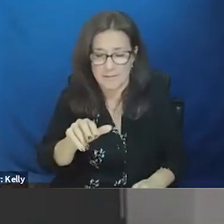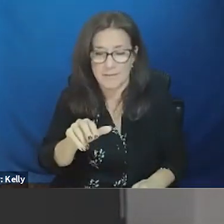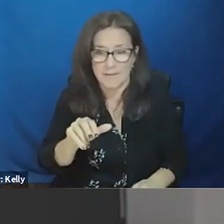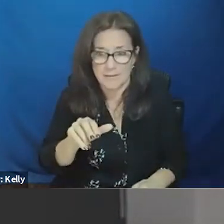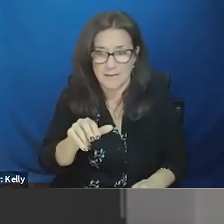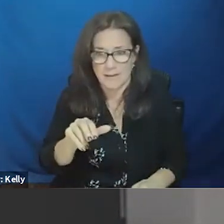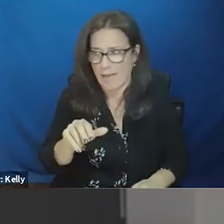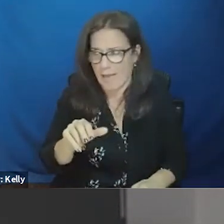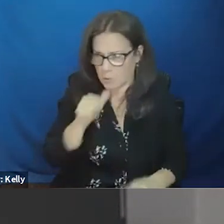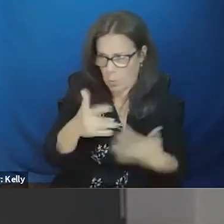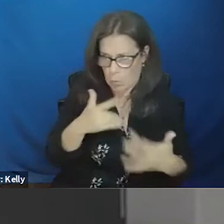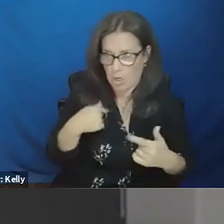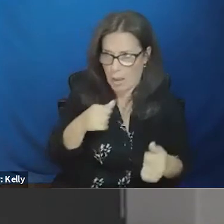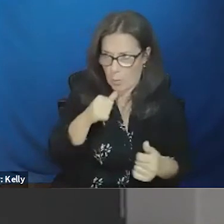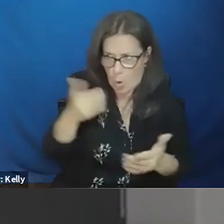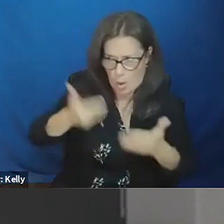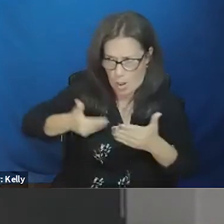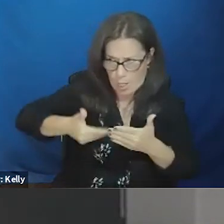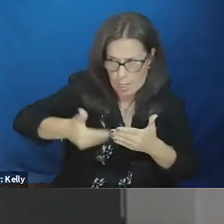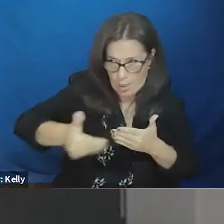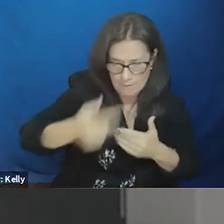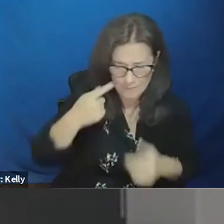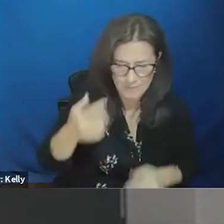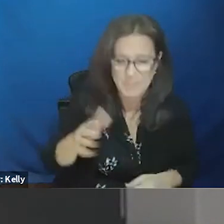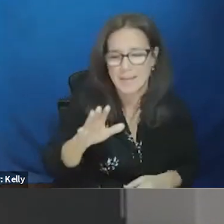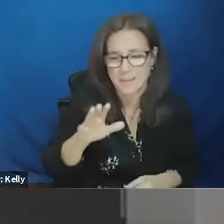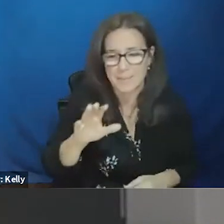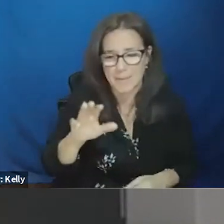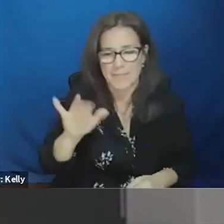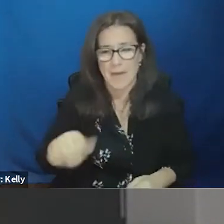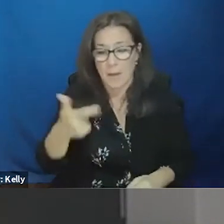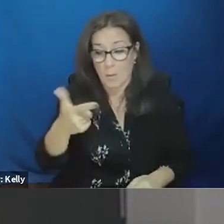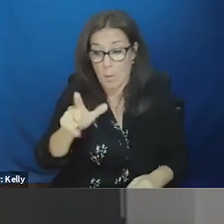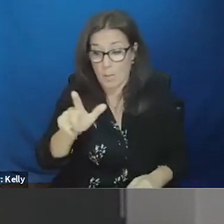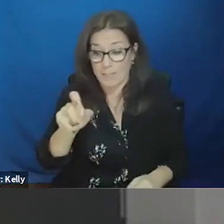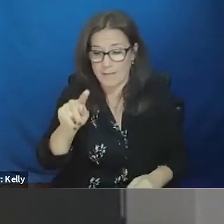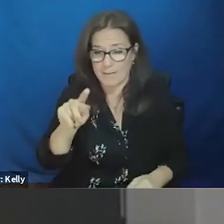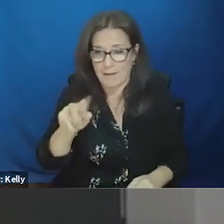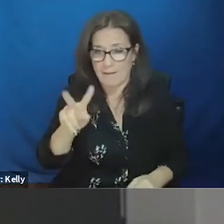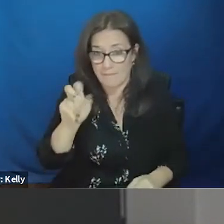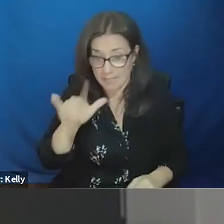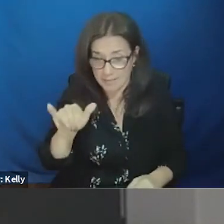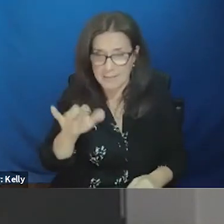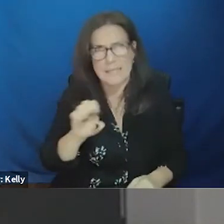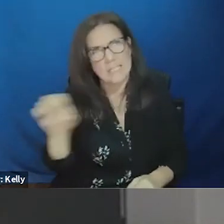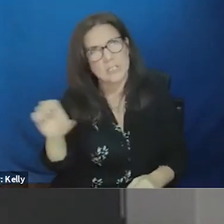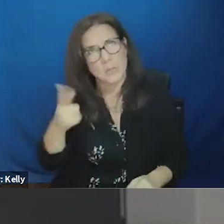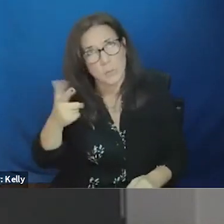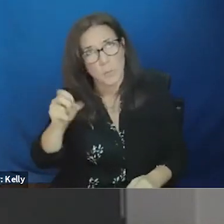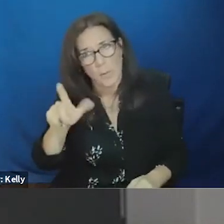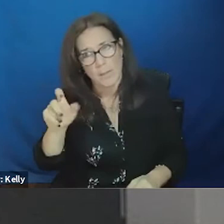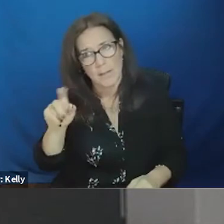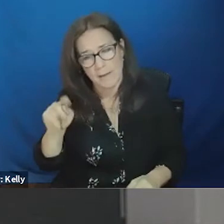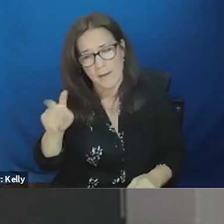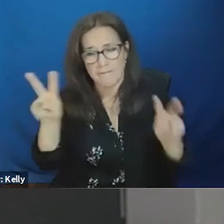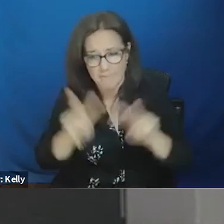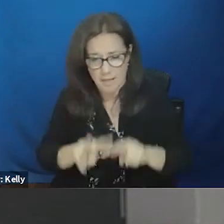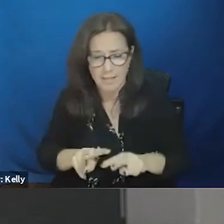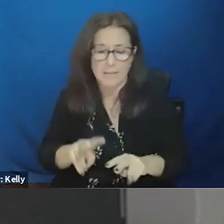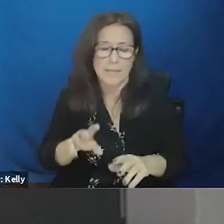I'll go fast, but that's when the Goleta Valley, Eastern Goleta Valley Community Plan, the previous plan